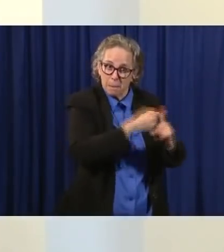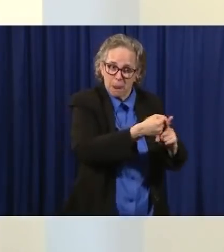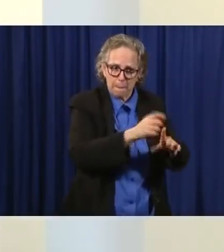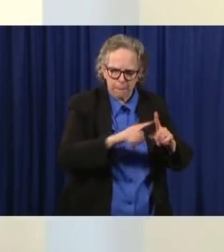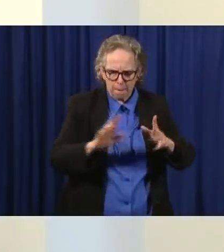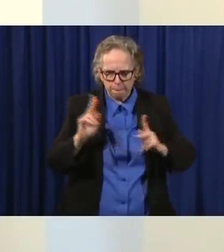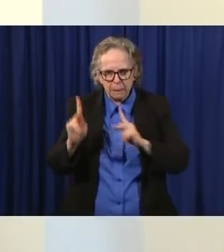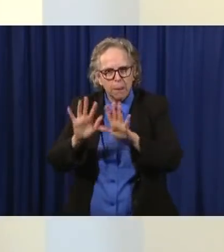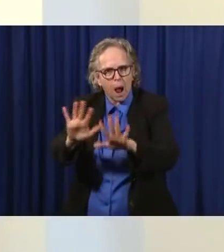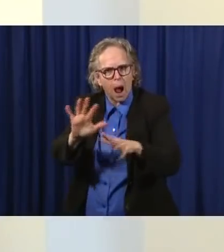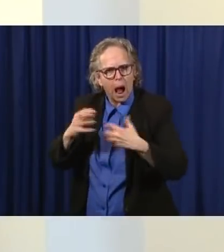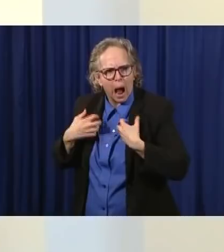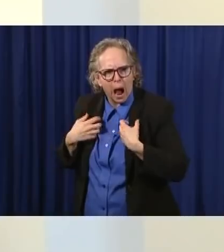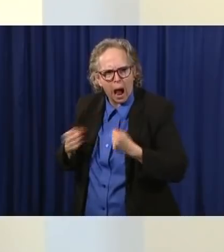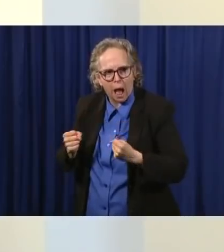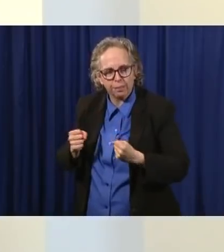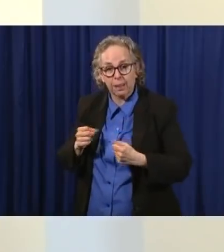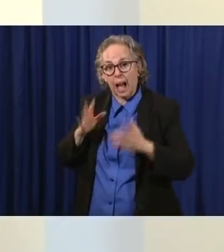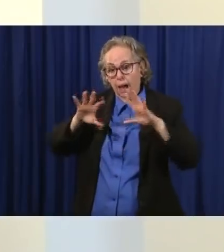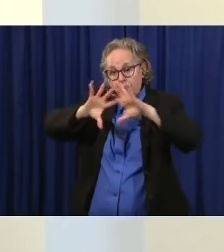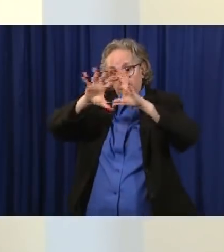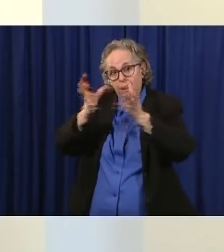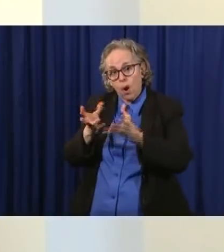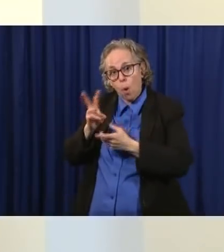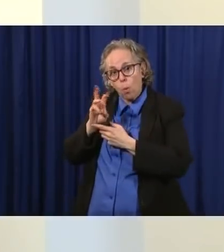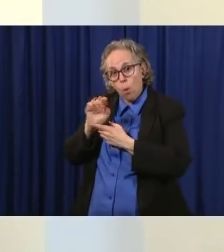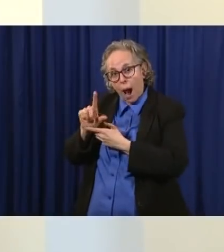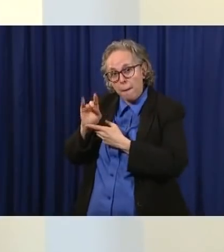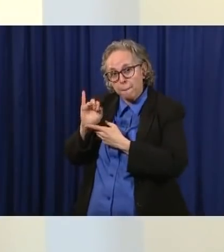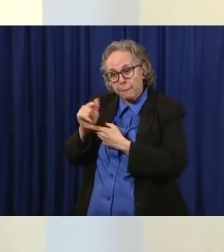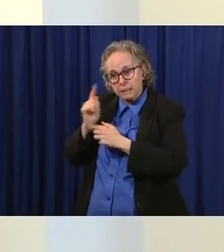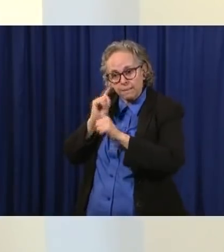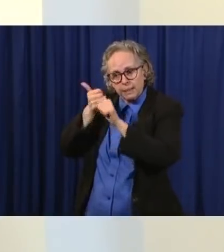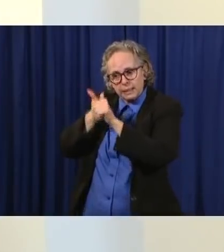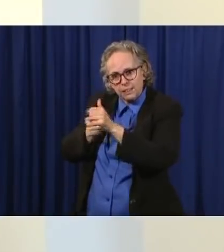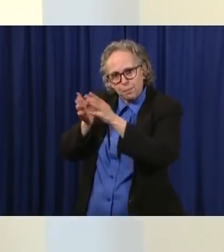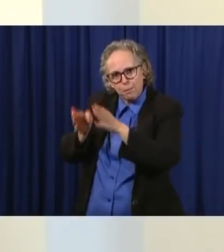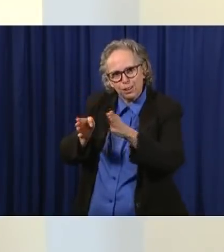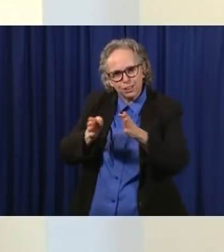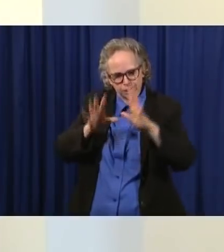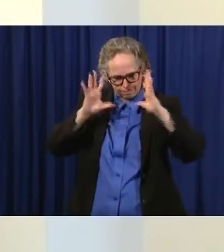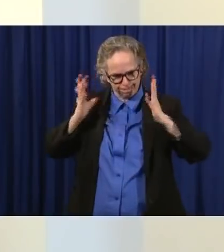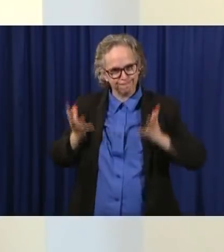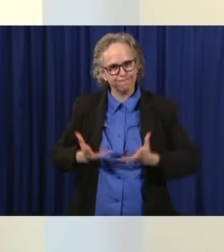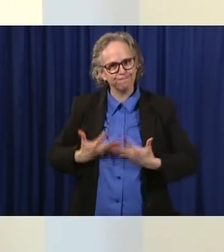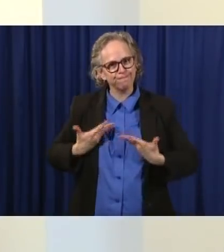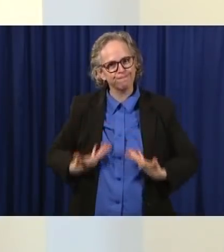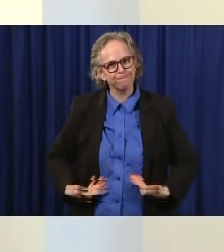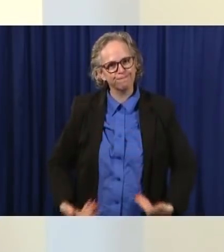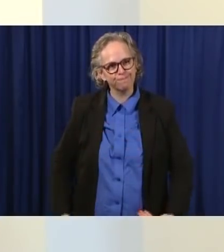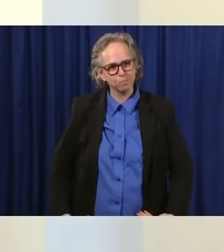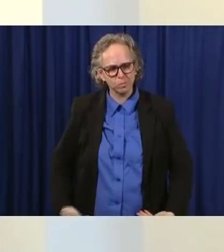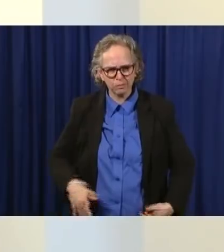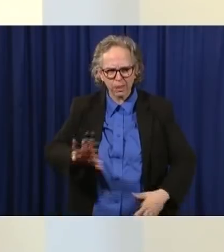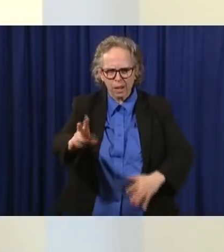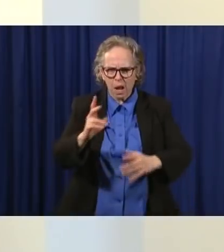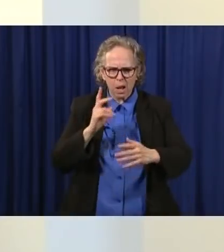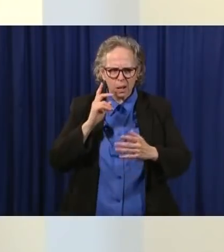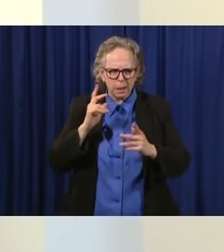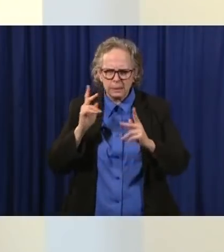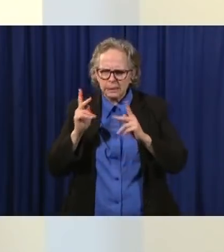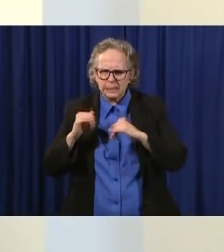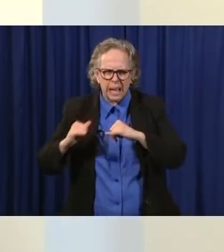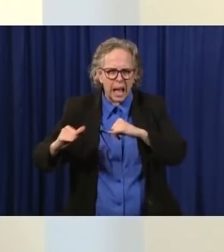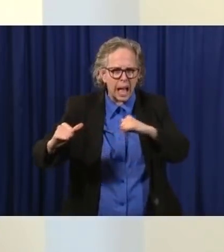so what you see around the world is all of us trying to figure out and learn together how we learn to live with this